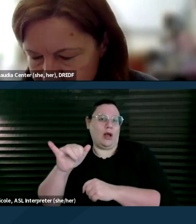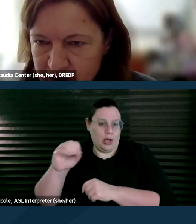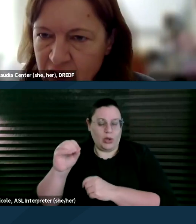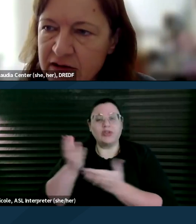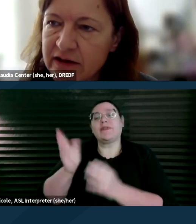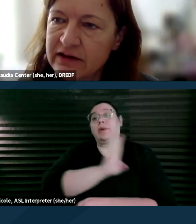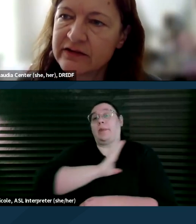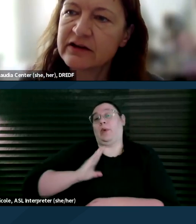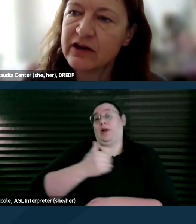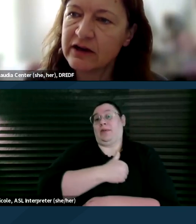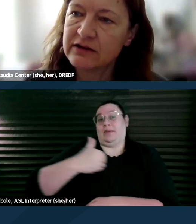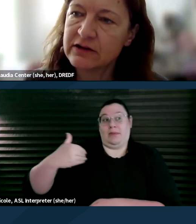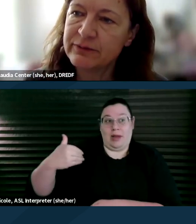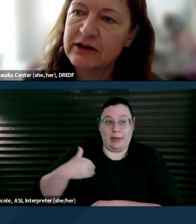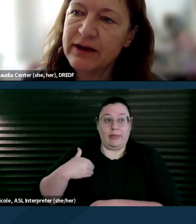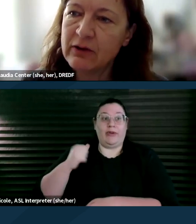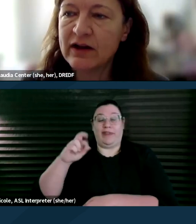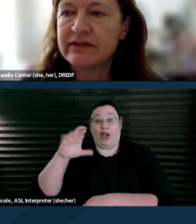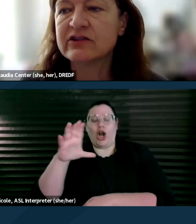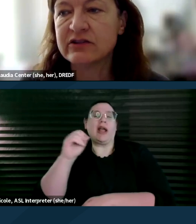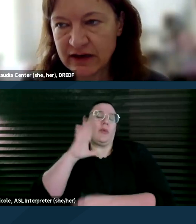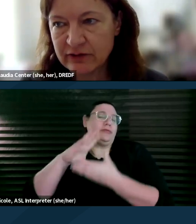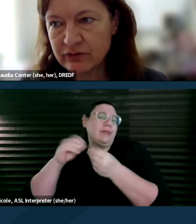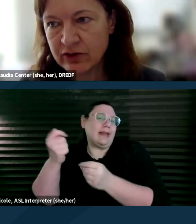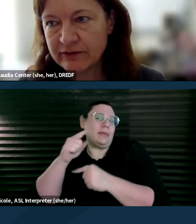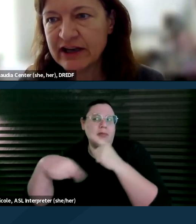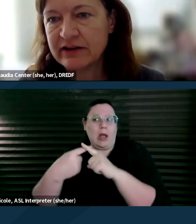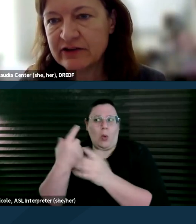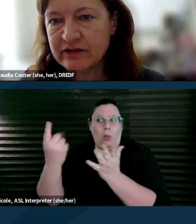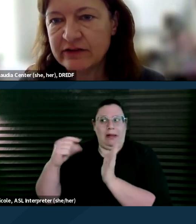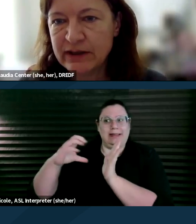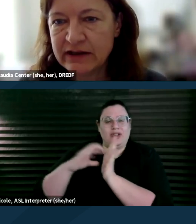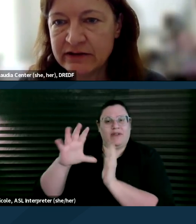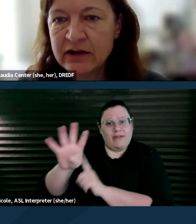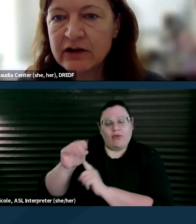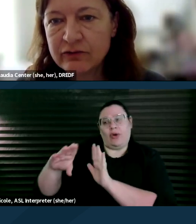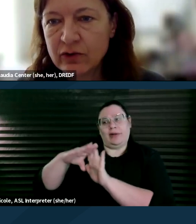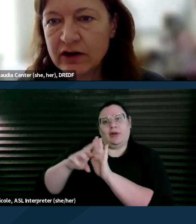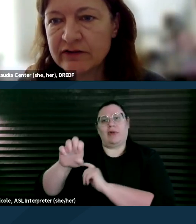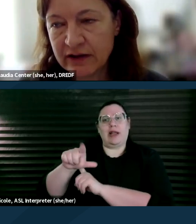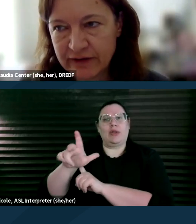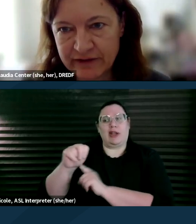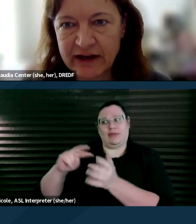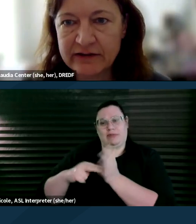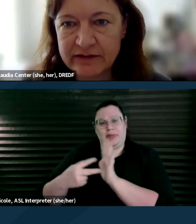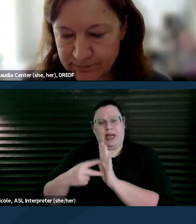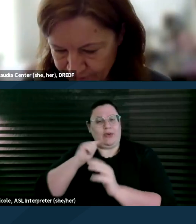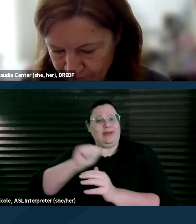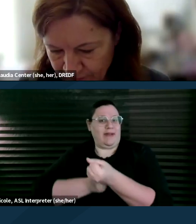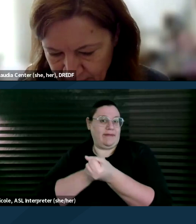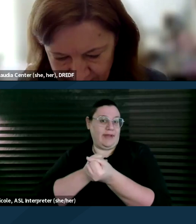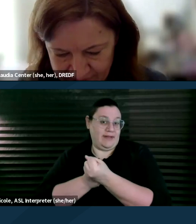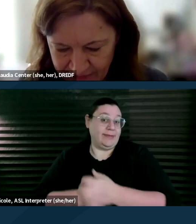board member of the ARC, and is going to talk a little bit about what Section 504 and the regulations mean for